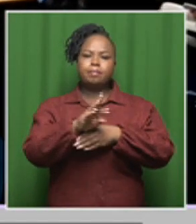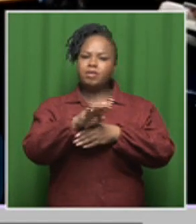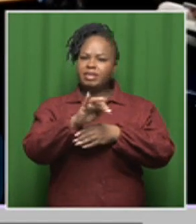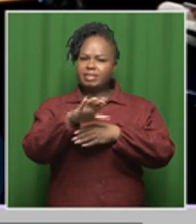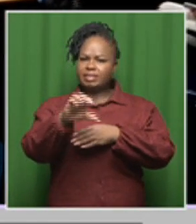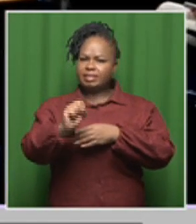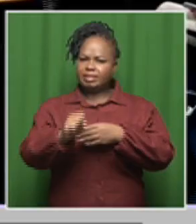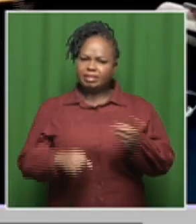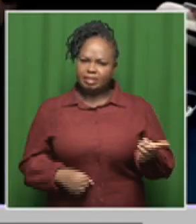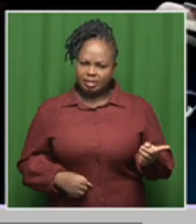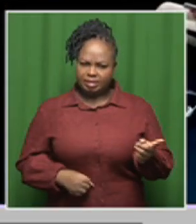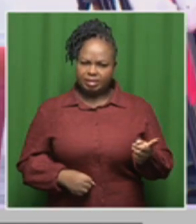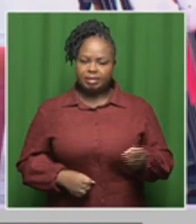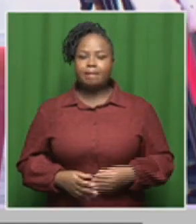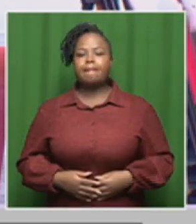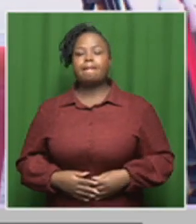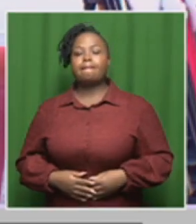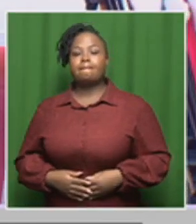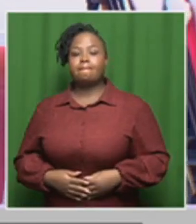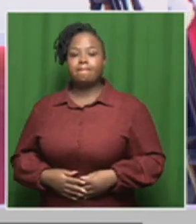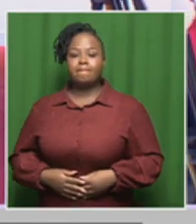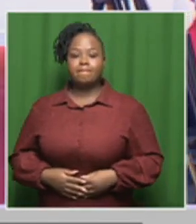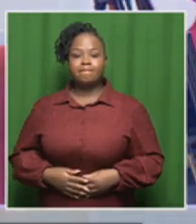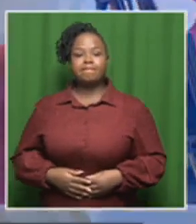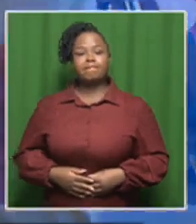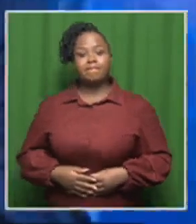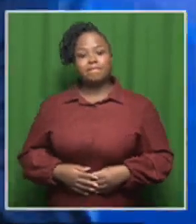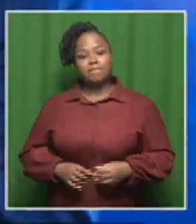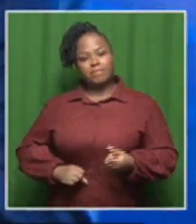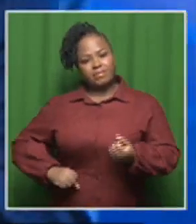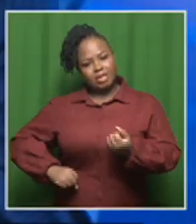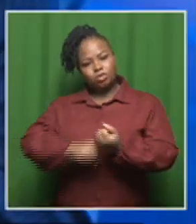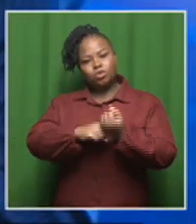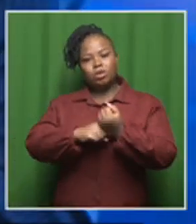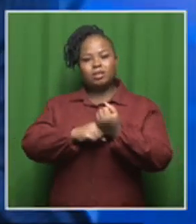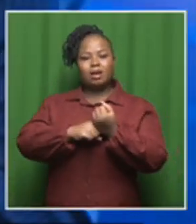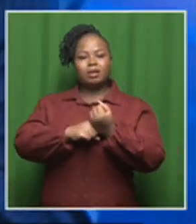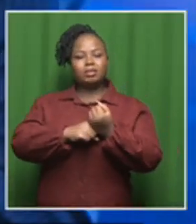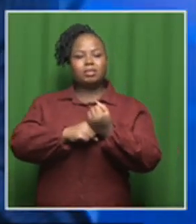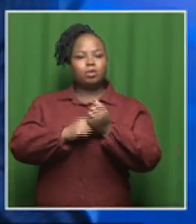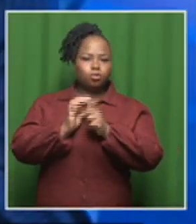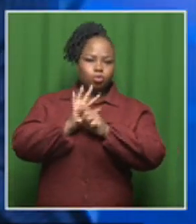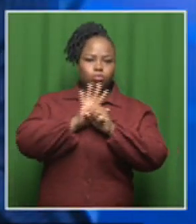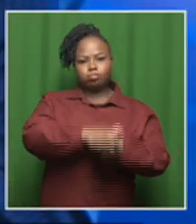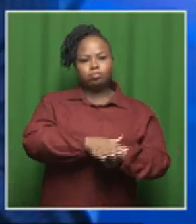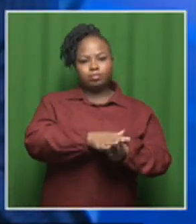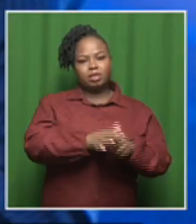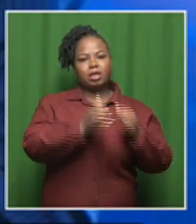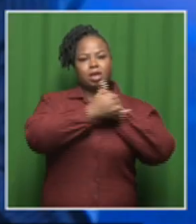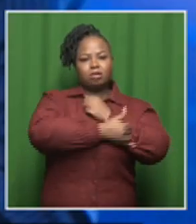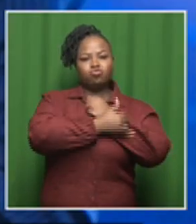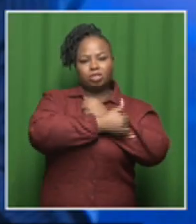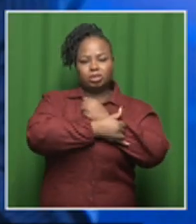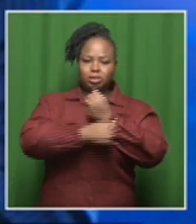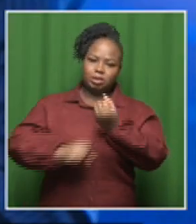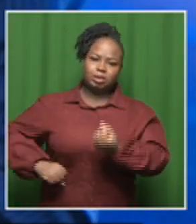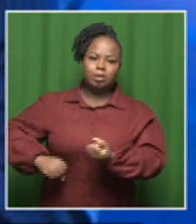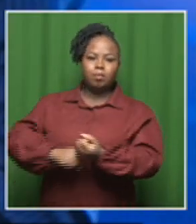them. Solidarity with those who are oppressed, solidarity with those who are